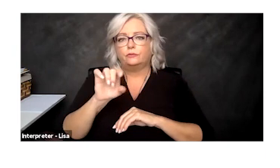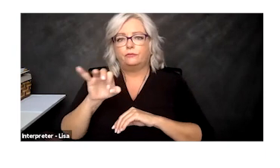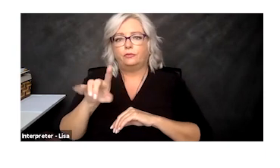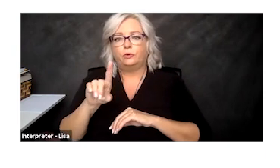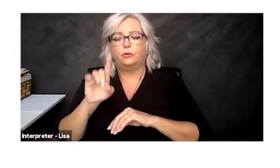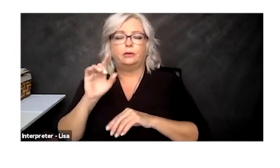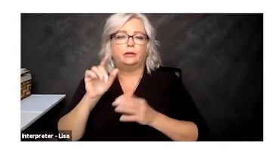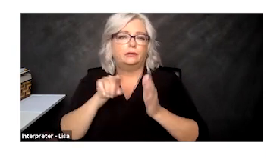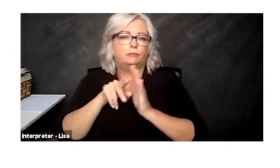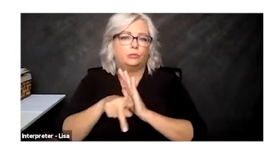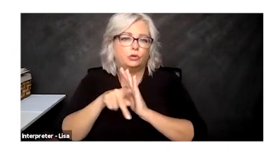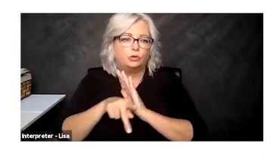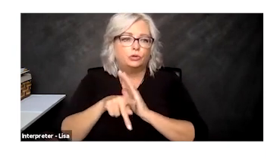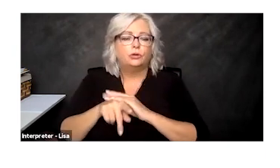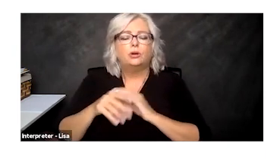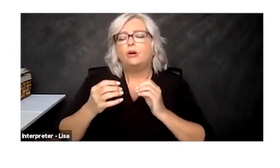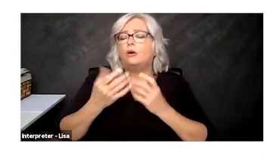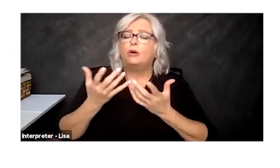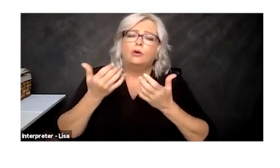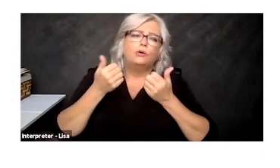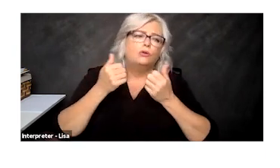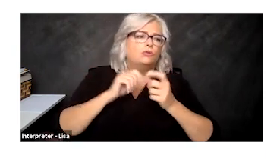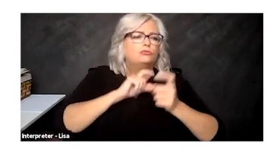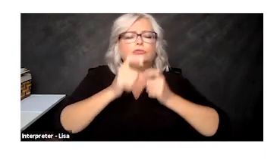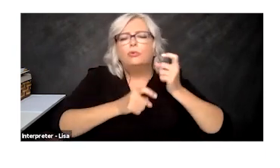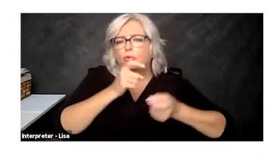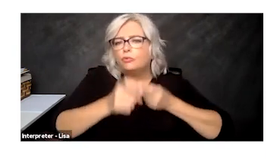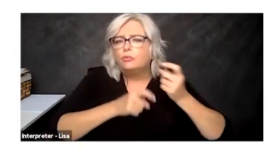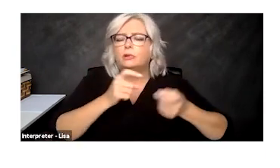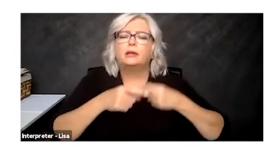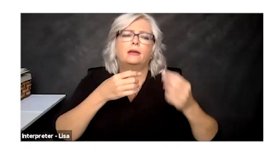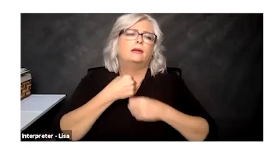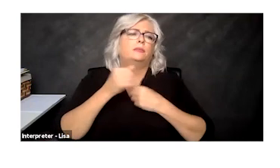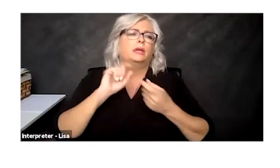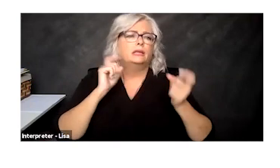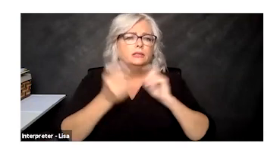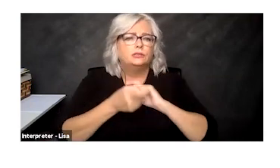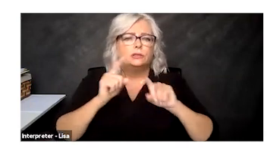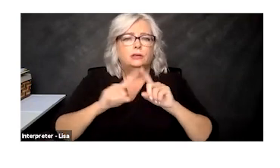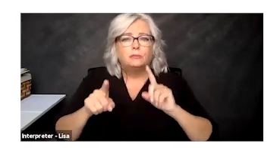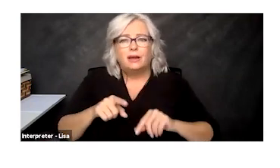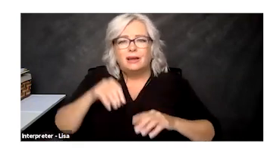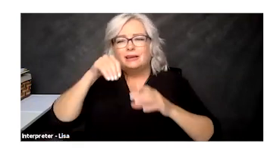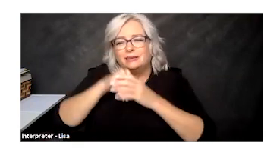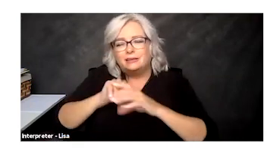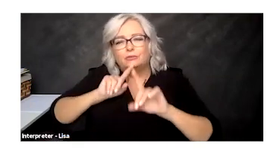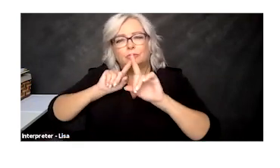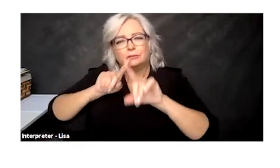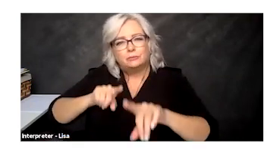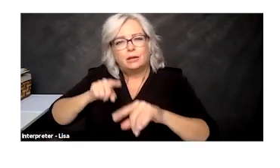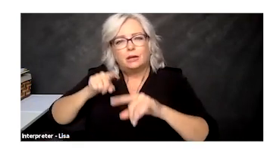to make change. They were giving big donations, they were doing this, they were doing that, but it was in response to